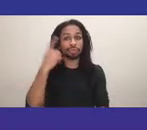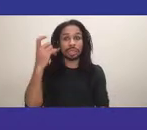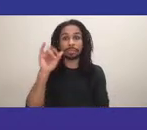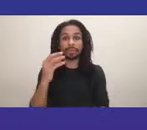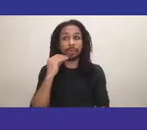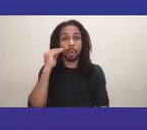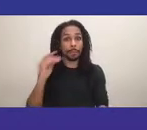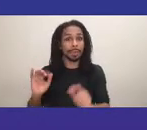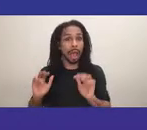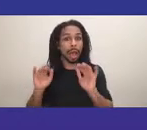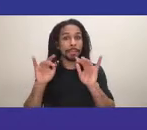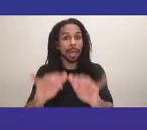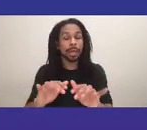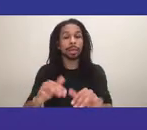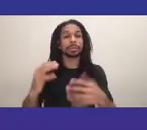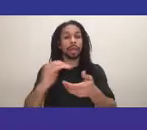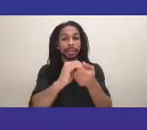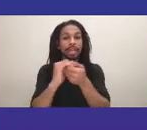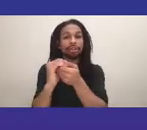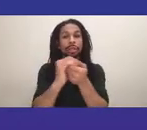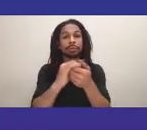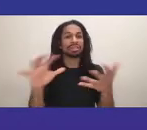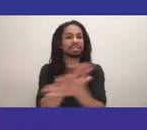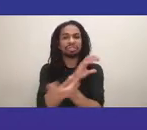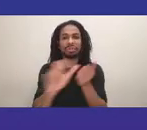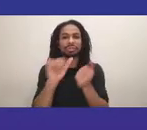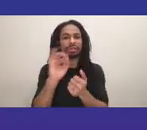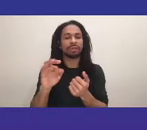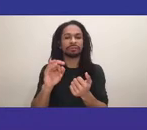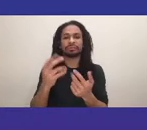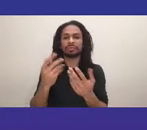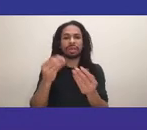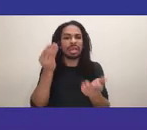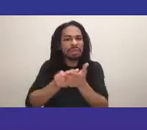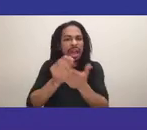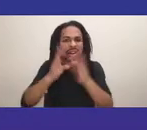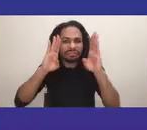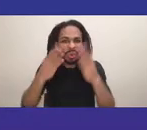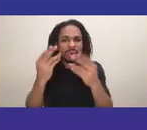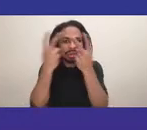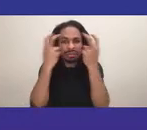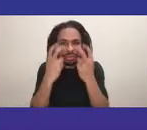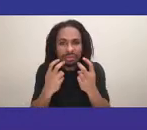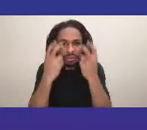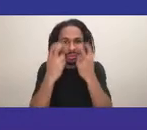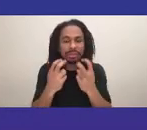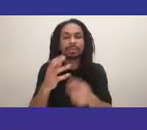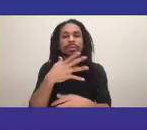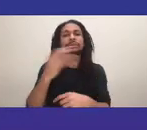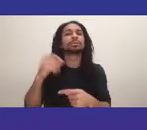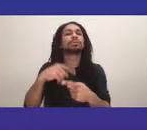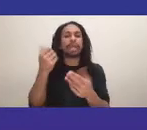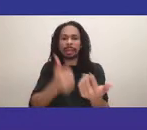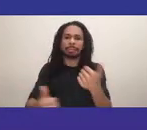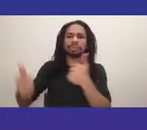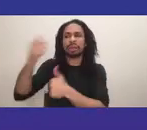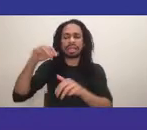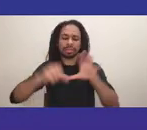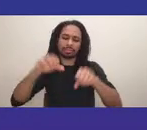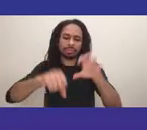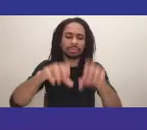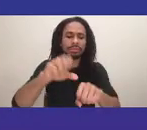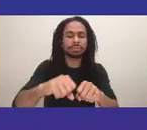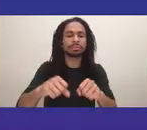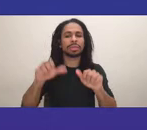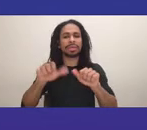homecoming, solidarity, destruction of capitalism, imperialism, and settler colonialism to die. We need